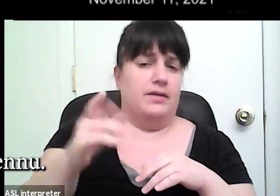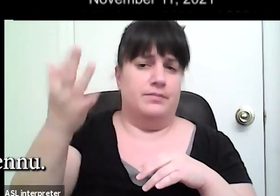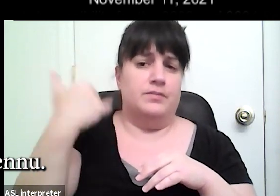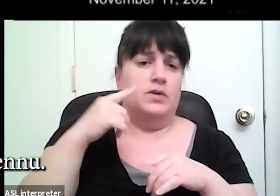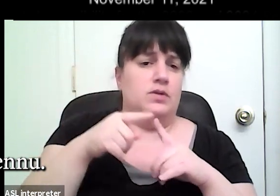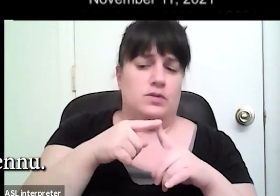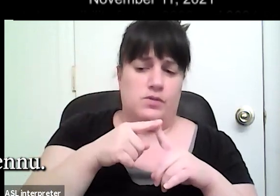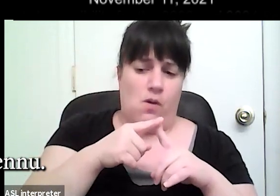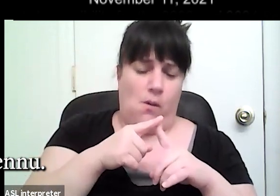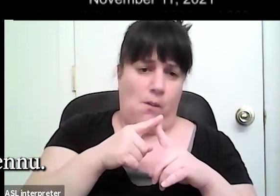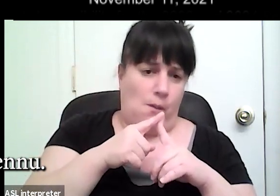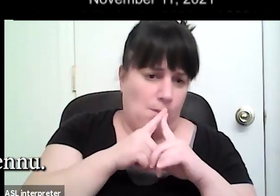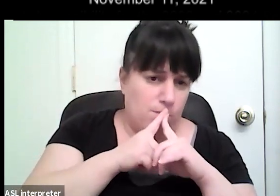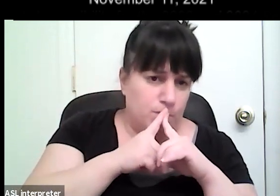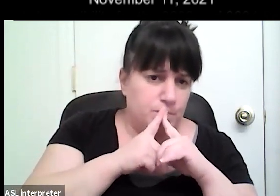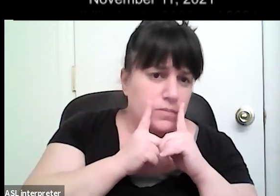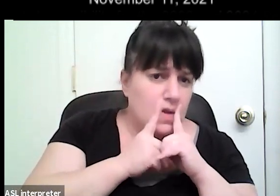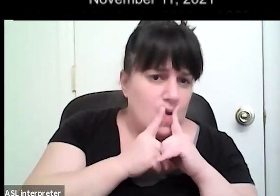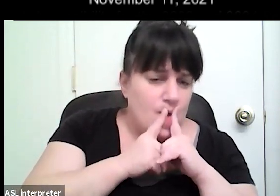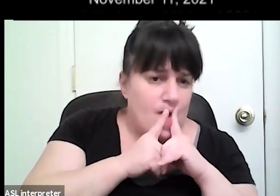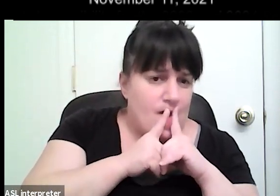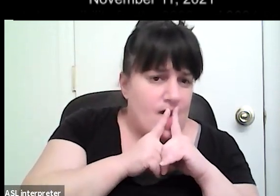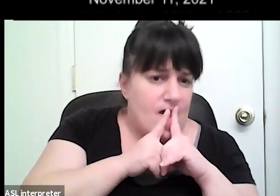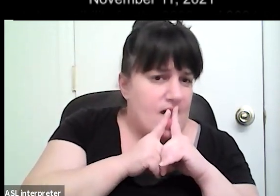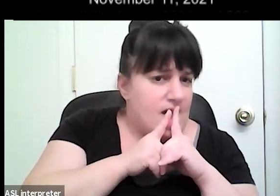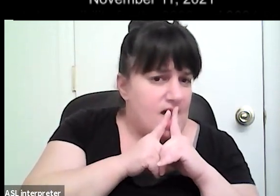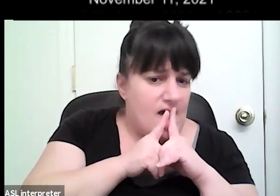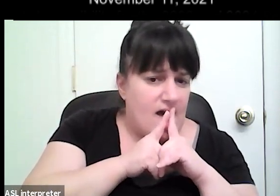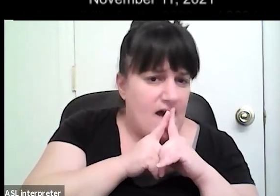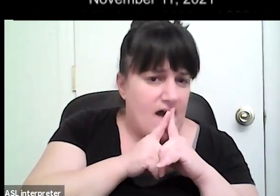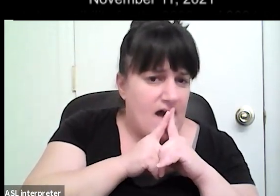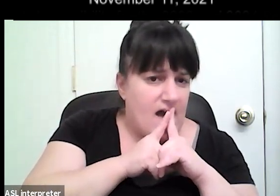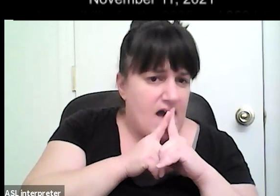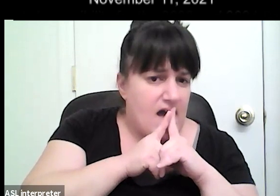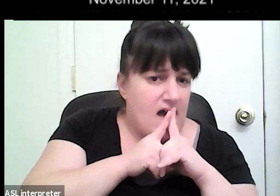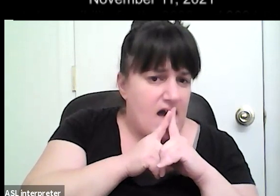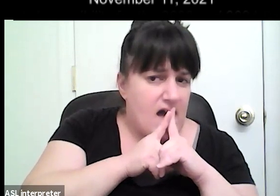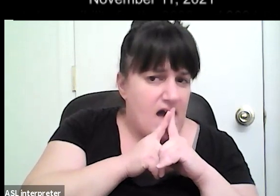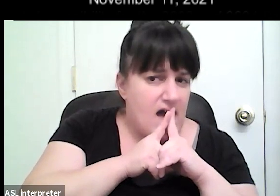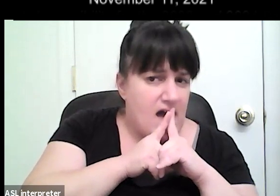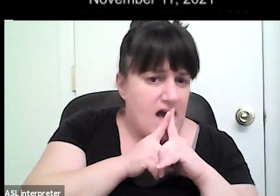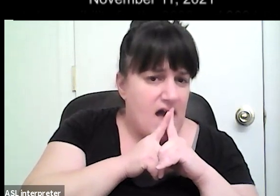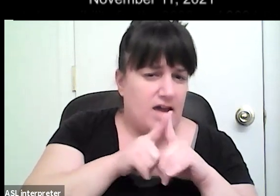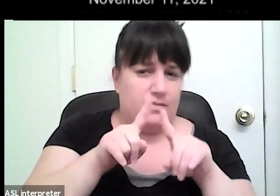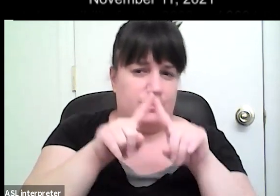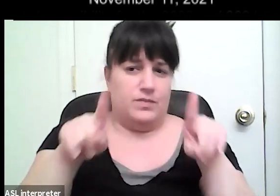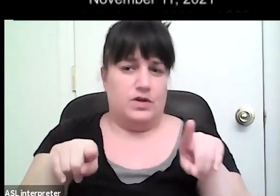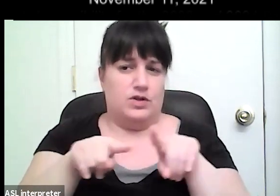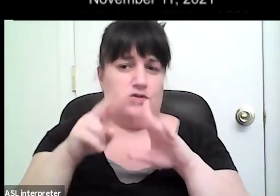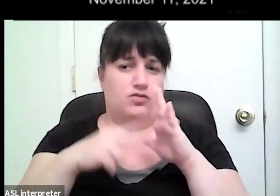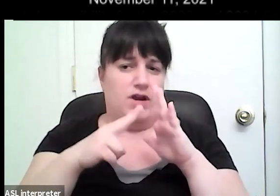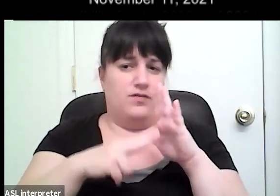when OSIRIS-REx was going around Bennu, so an Ephemeris asteroid. loaded OSIRIS-REx. for It went through a mission,